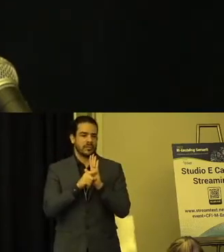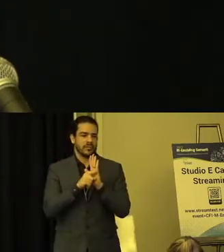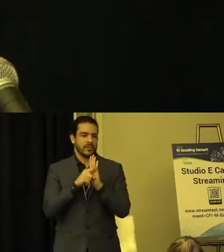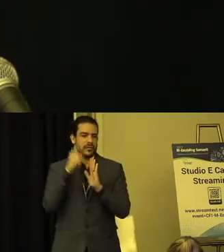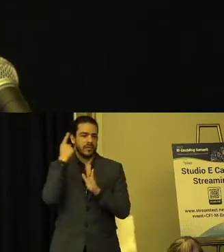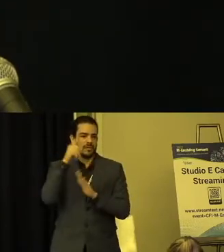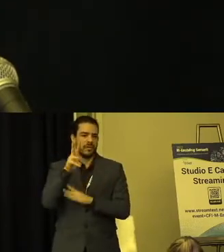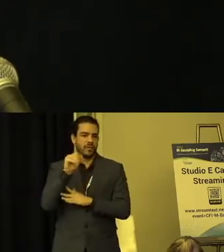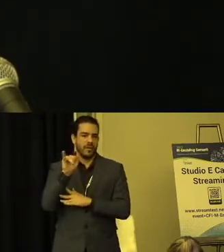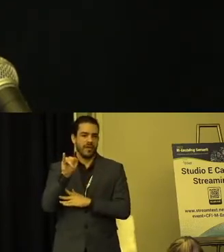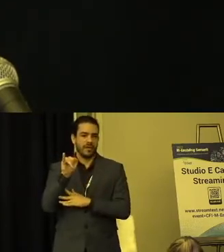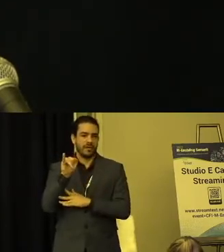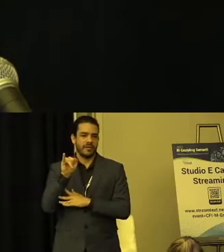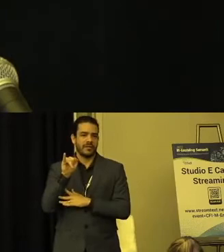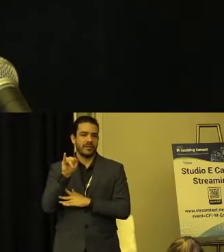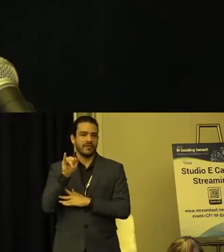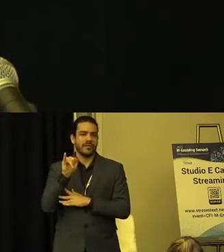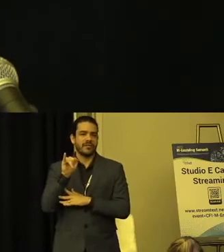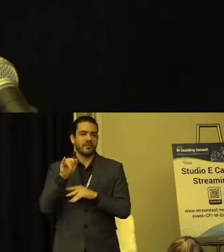have room for more.